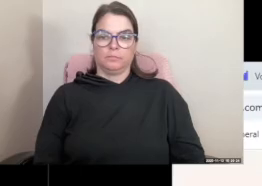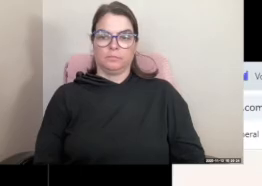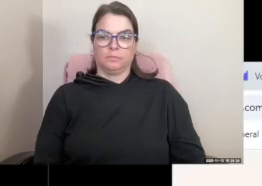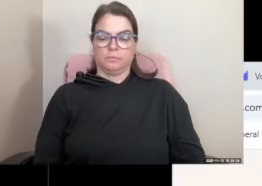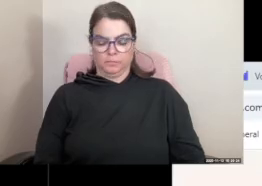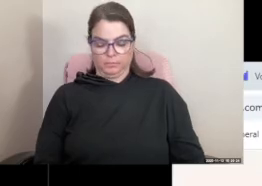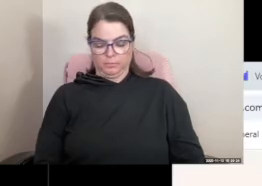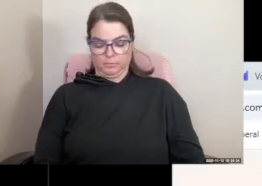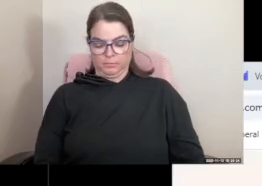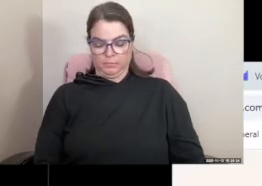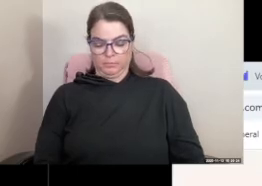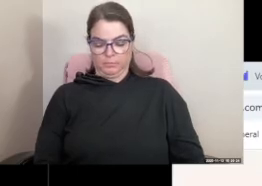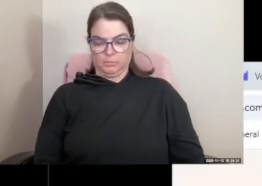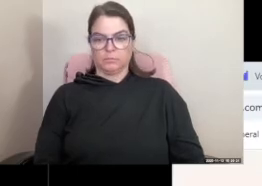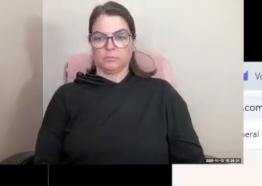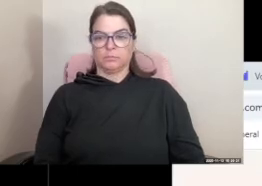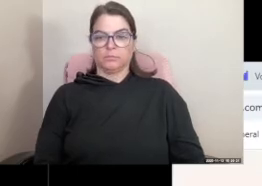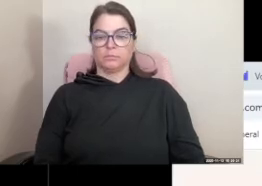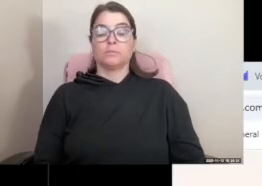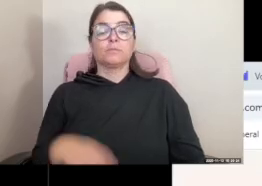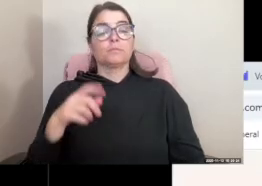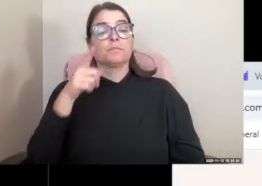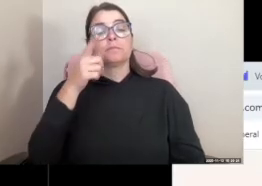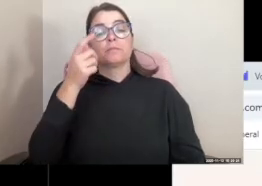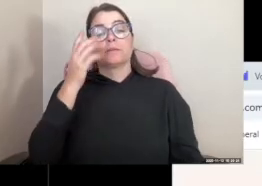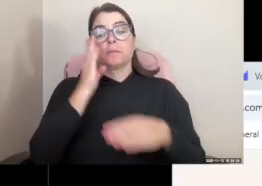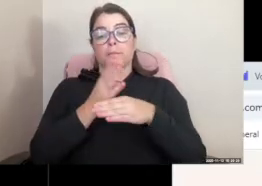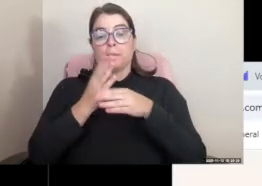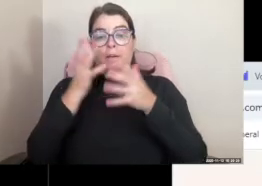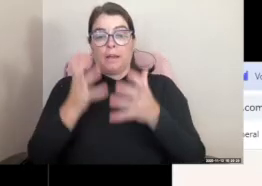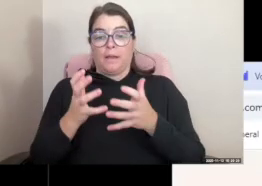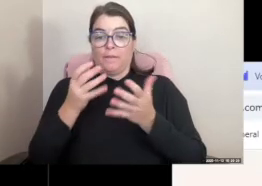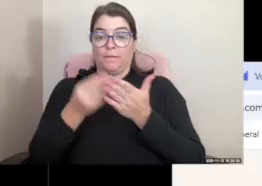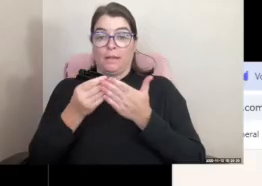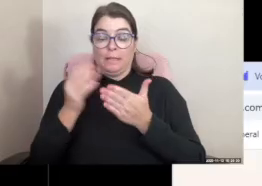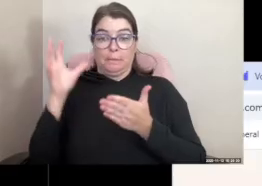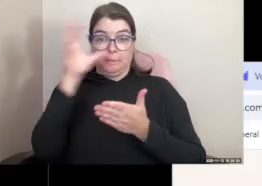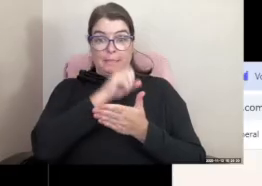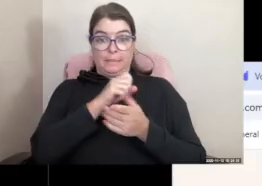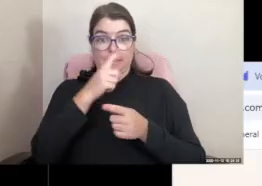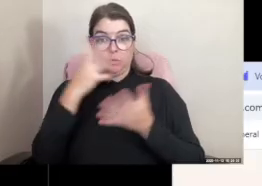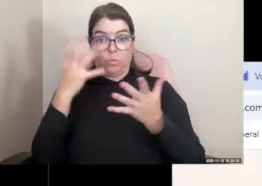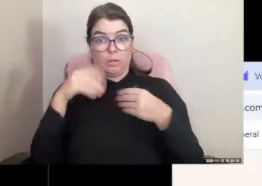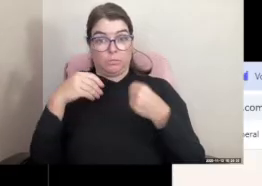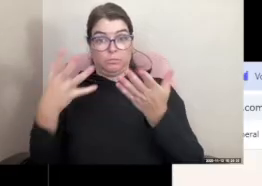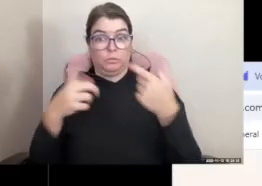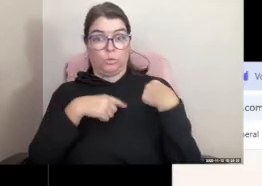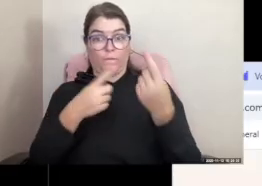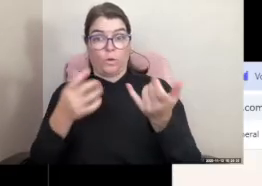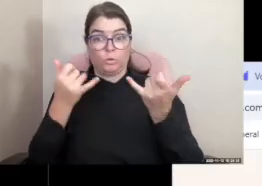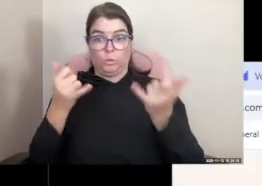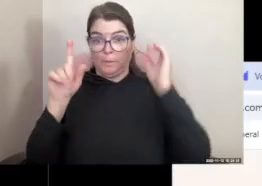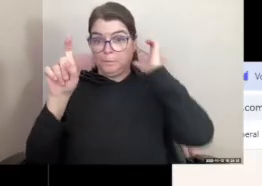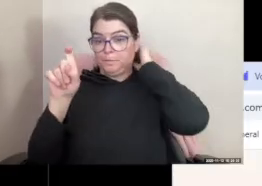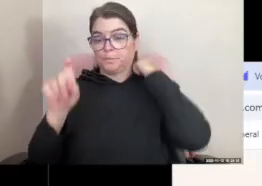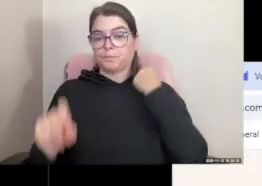questions. So we're just going to proceed to the next question at this time and continue to get through, and then we'll reopen it for comments